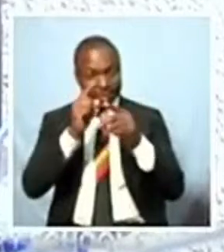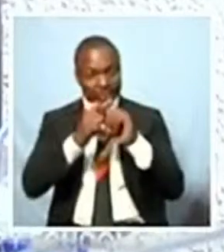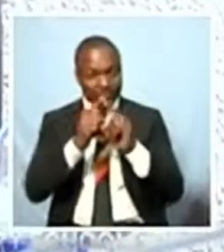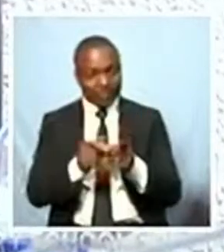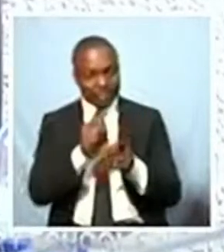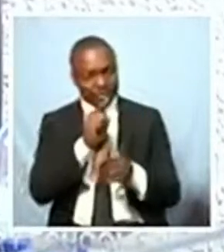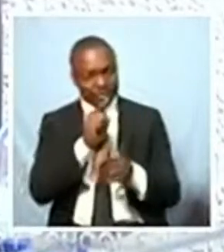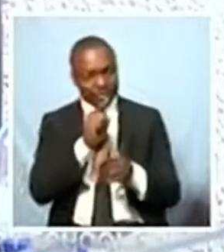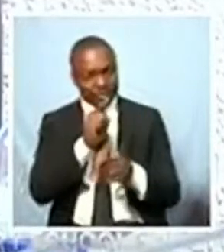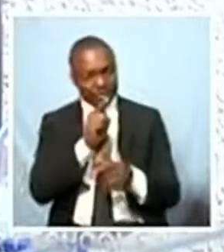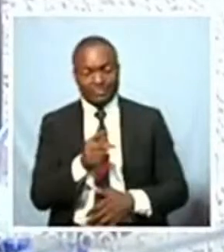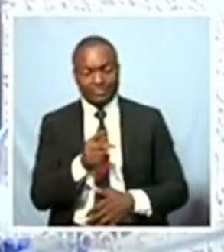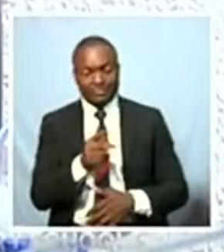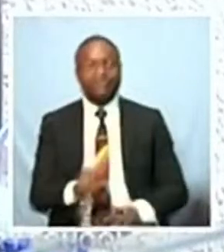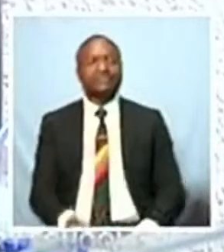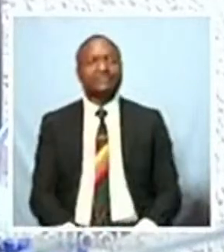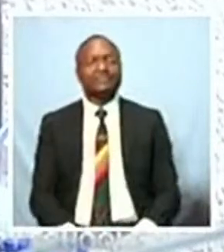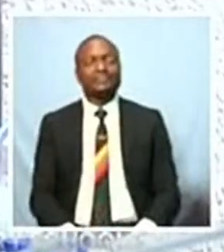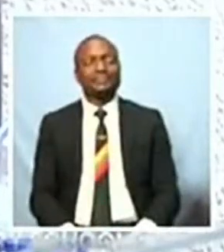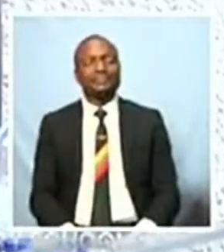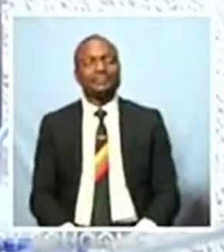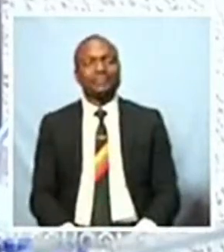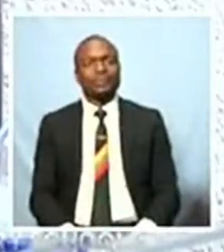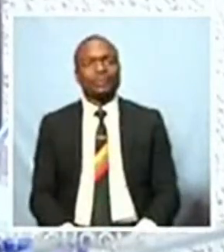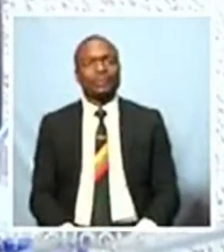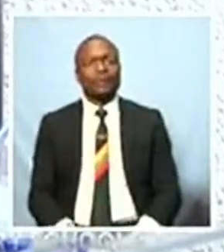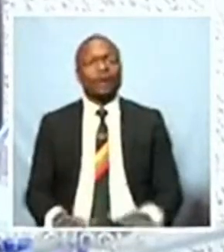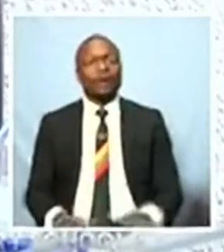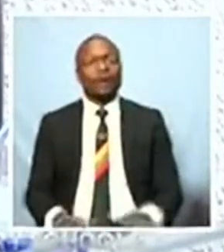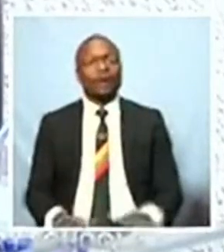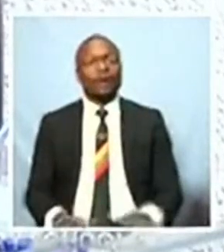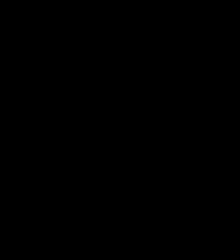also notice that over the years we